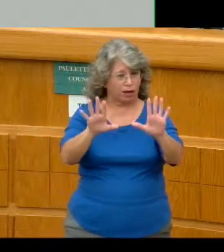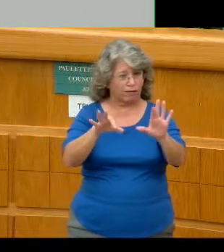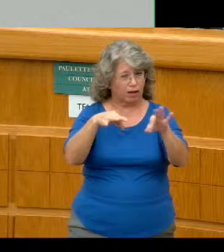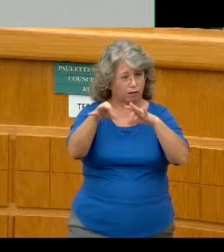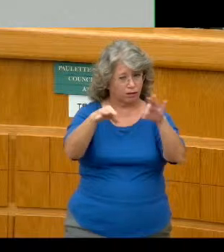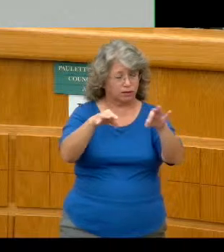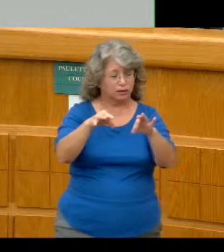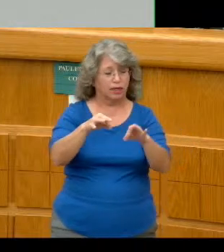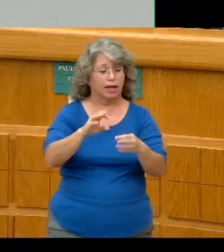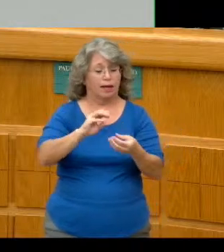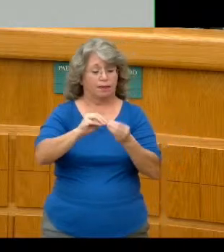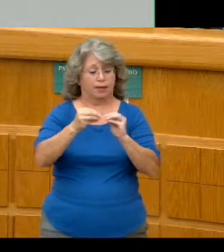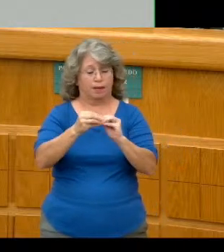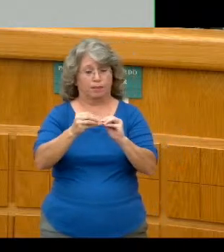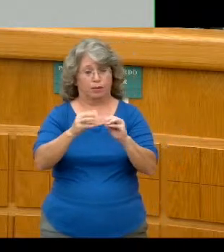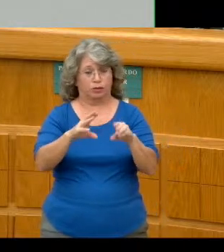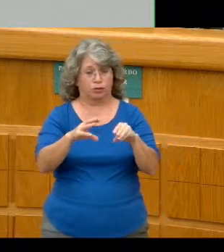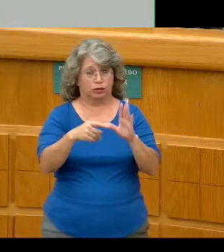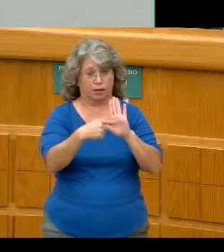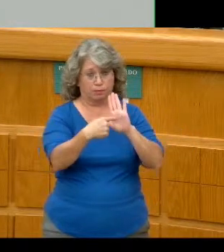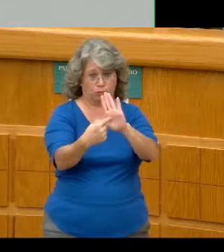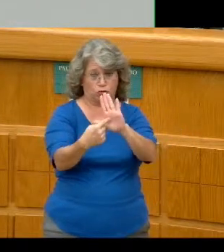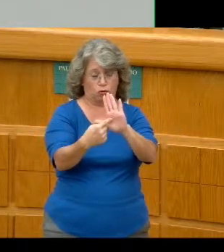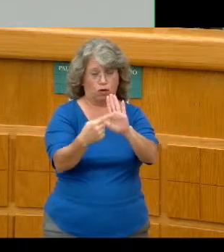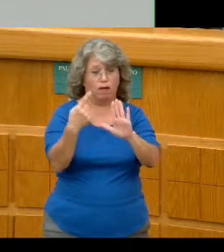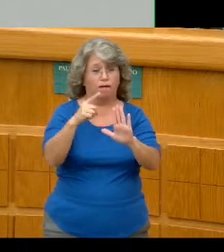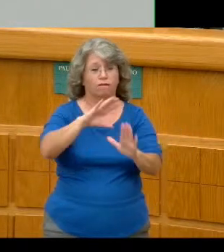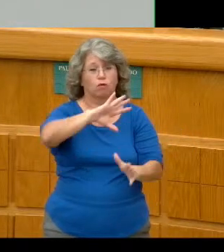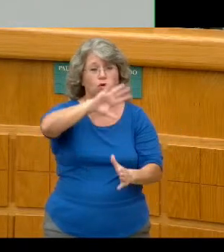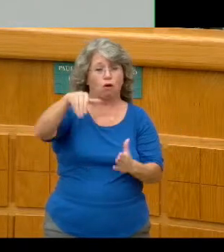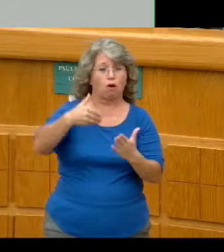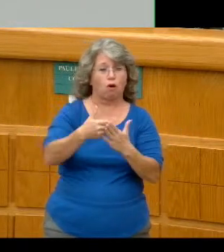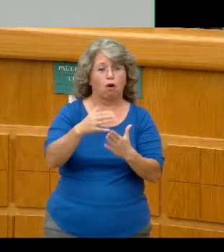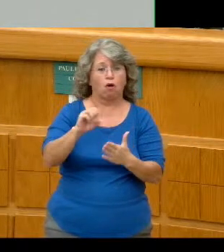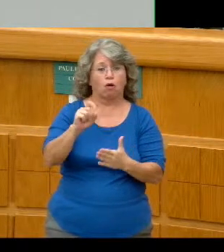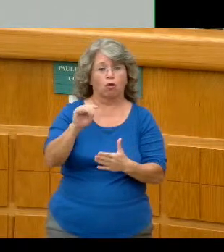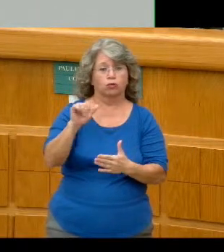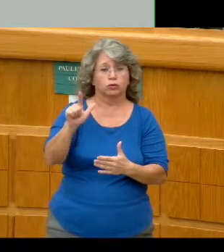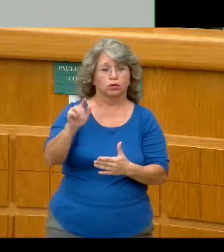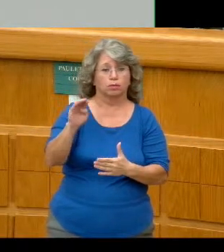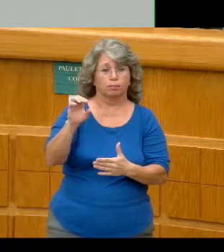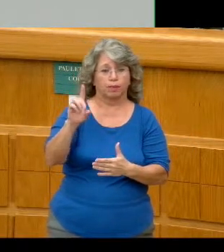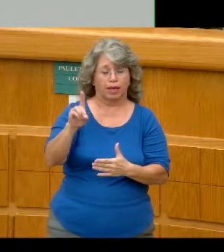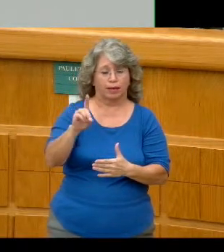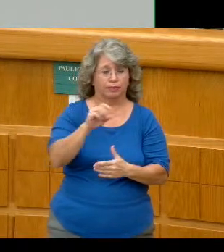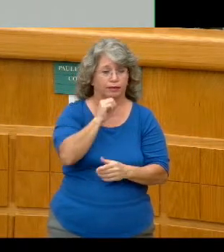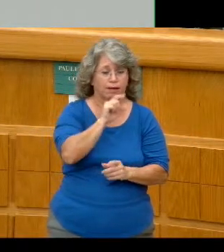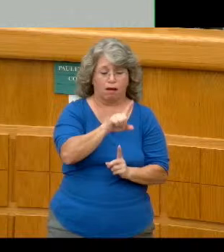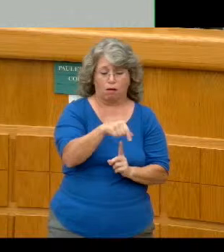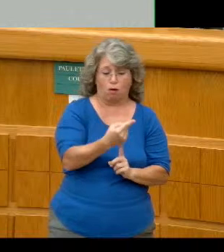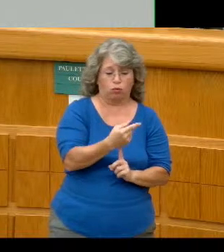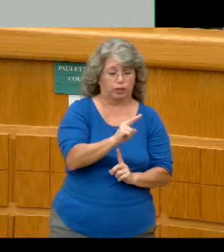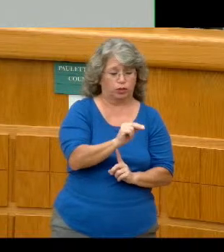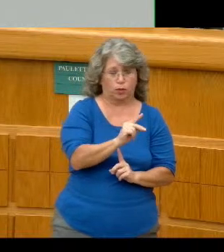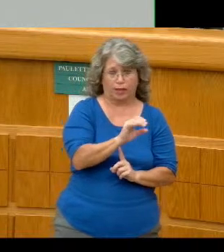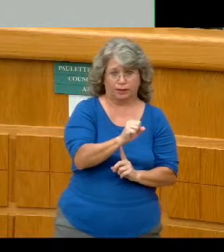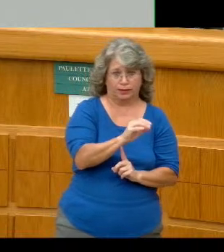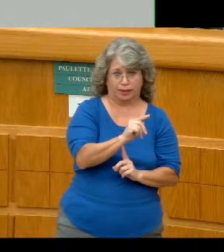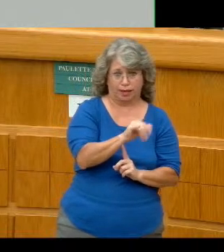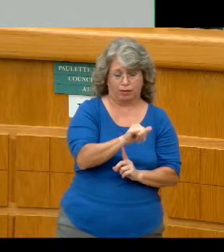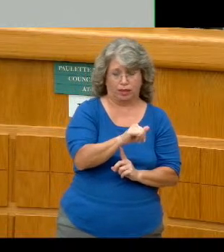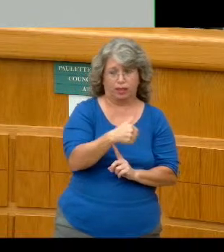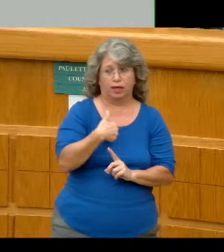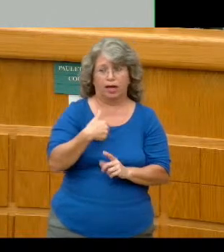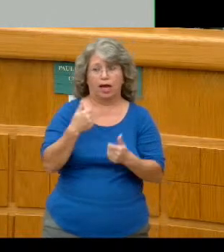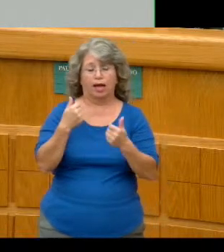we present are for the coastal Bend when I'm presenting them, not for Nueces like when Annette was presenting them. So there's some differences there. I try not to